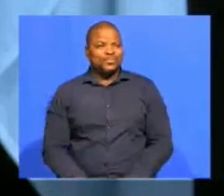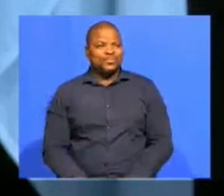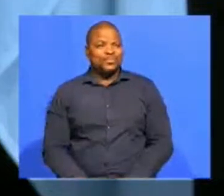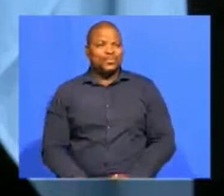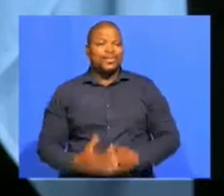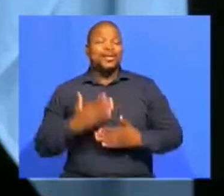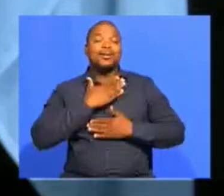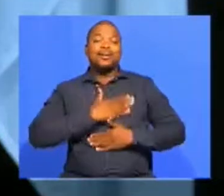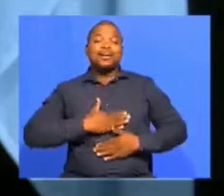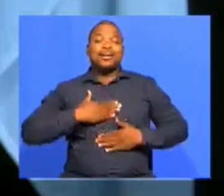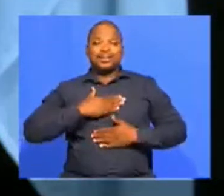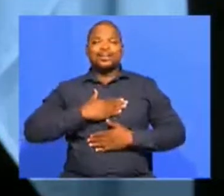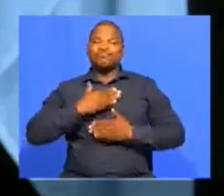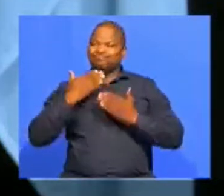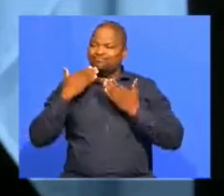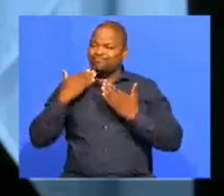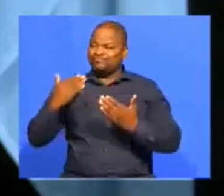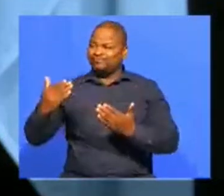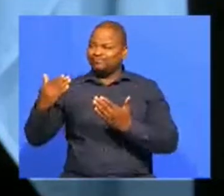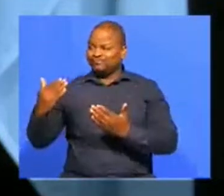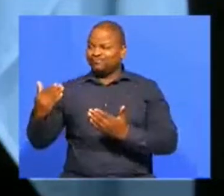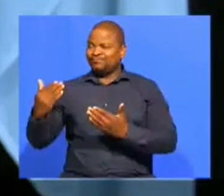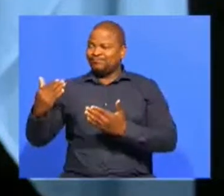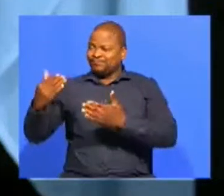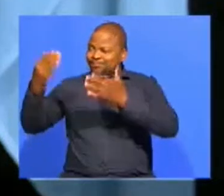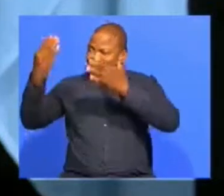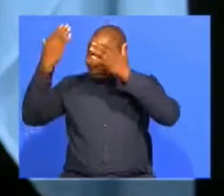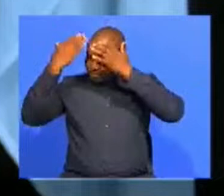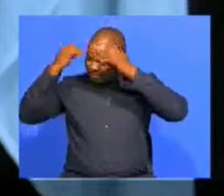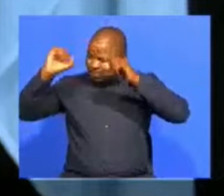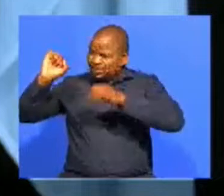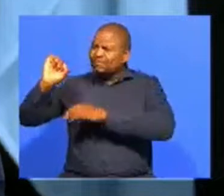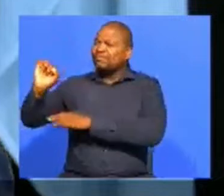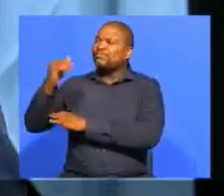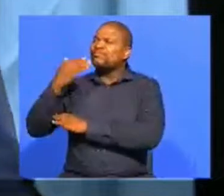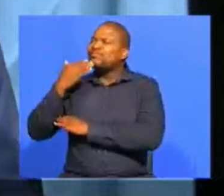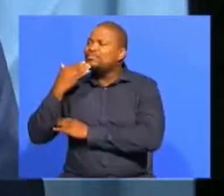pleasure, first of all, again, just to thank His Excellency,